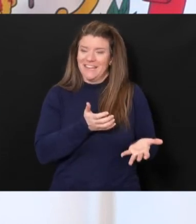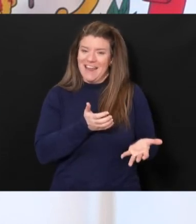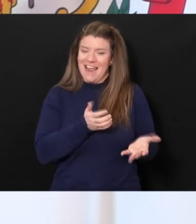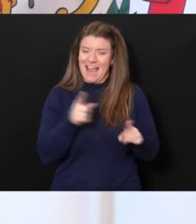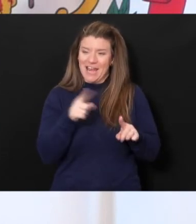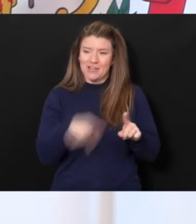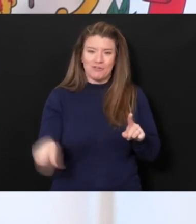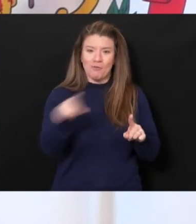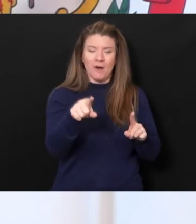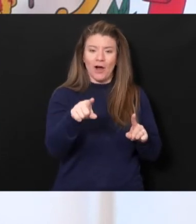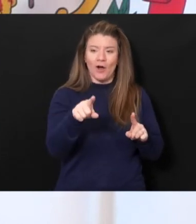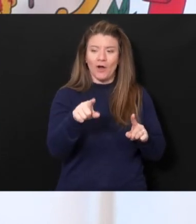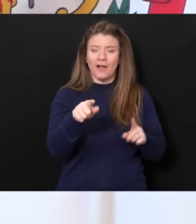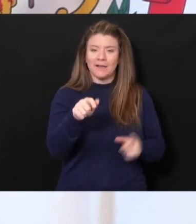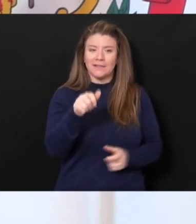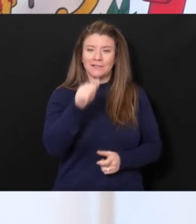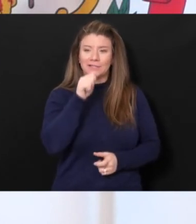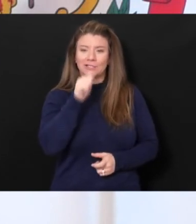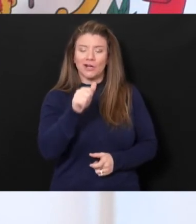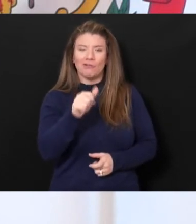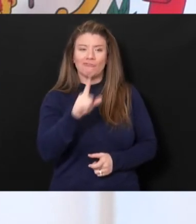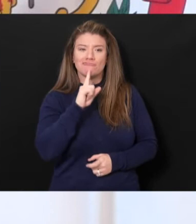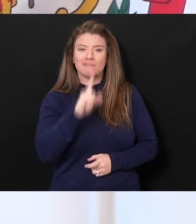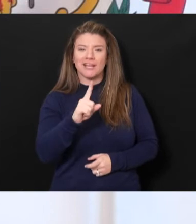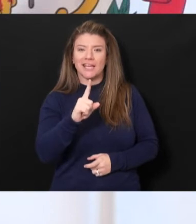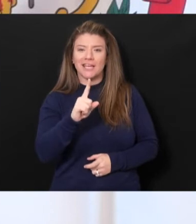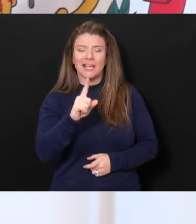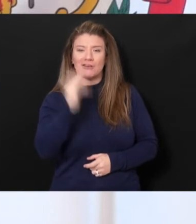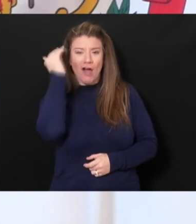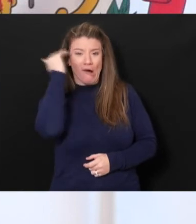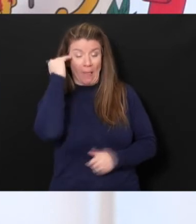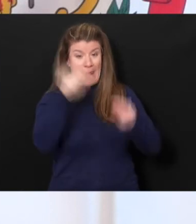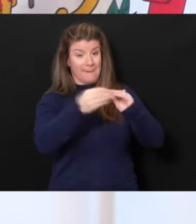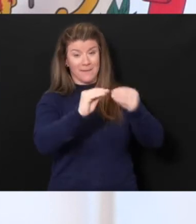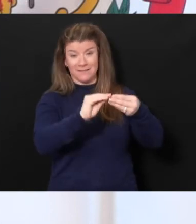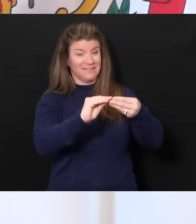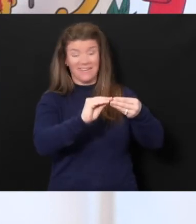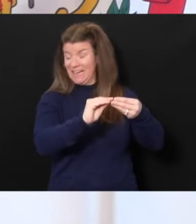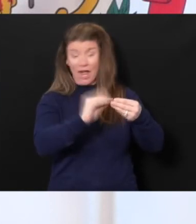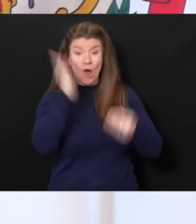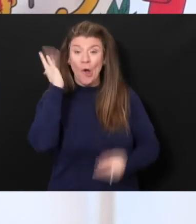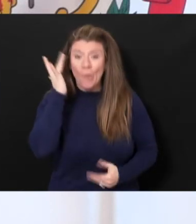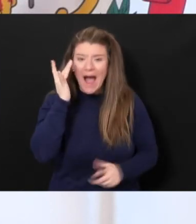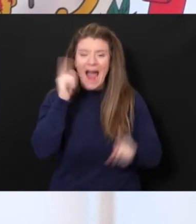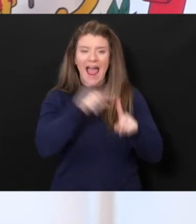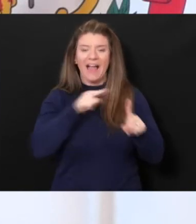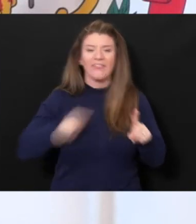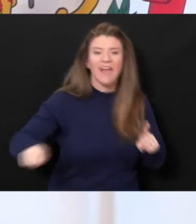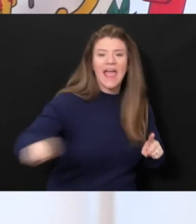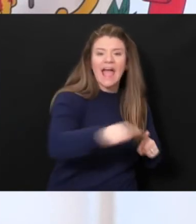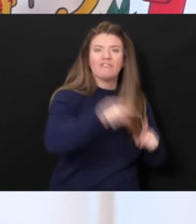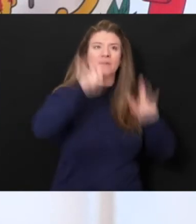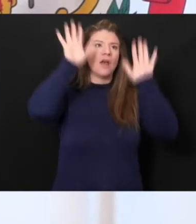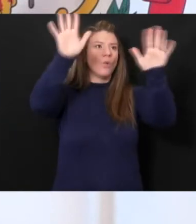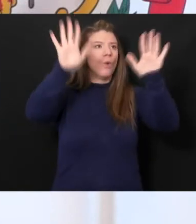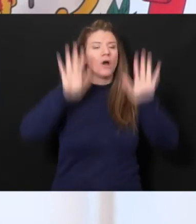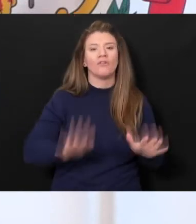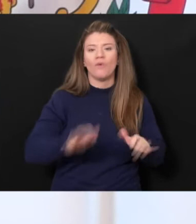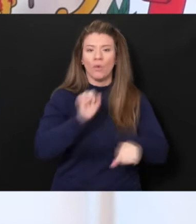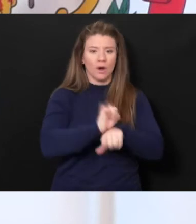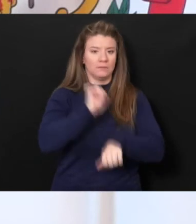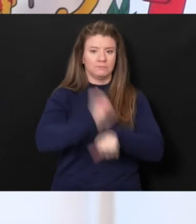possibly even begin to have to try to put a number on it. They have been so good, so good, it is